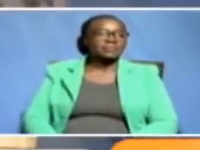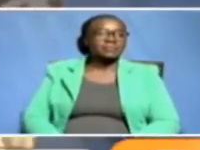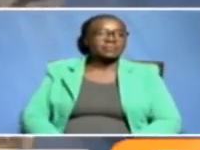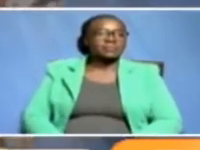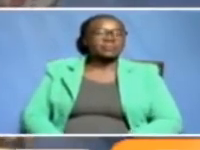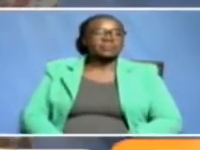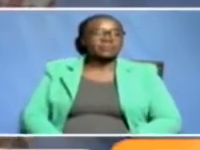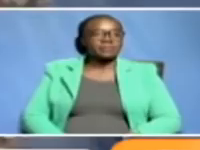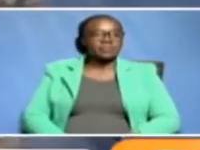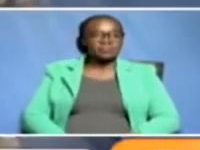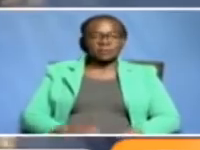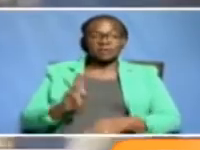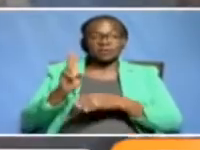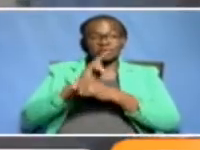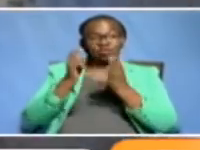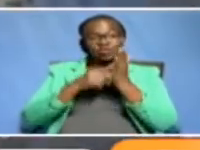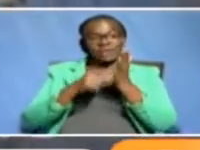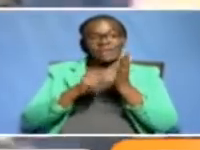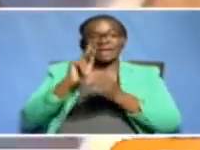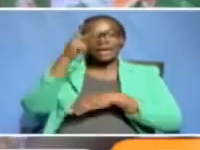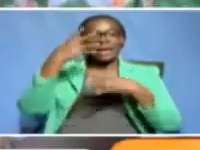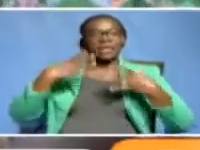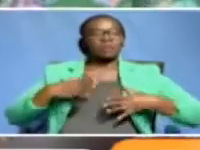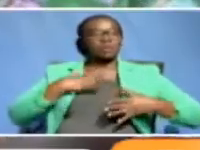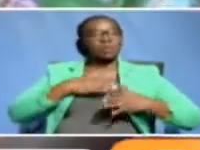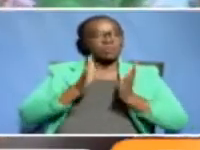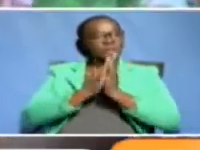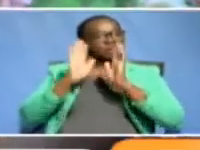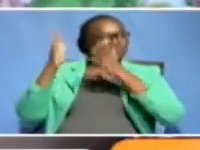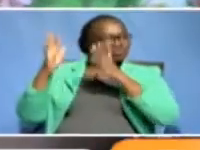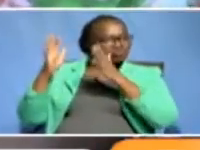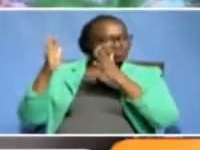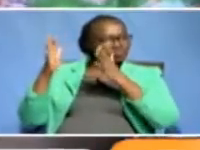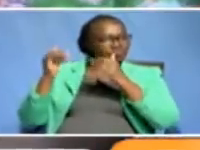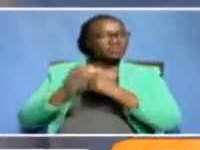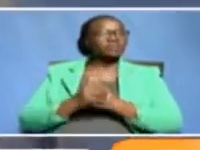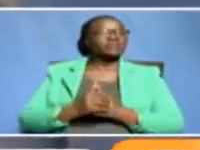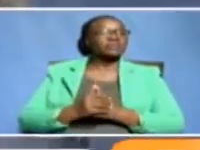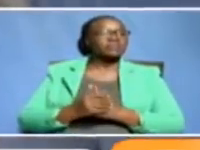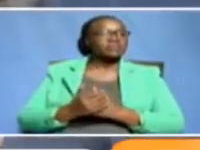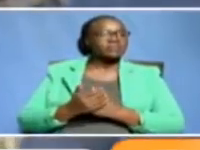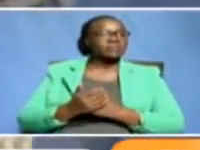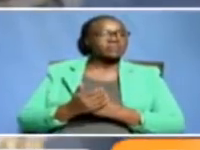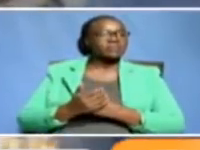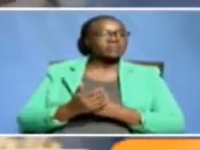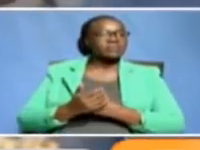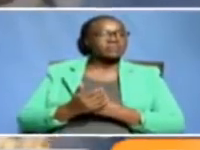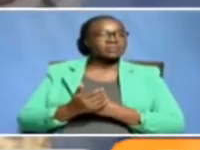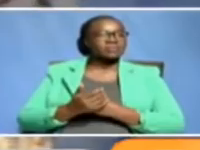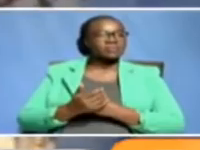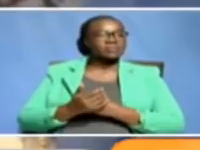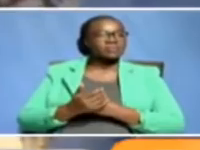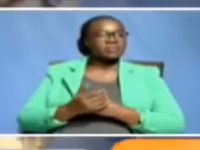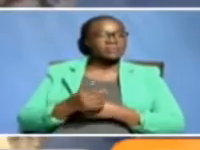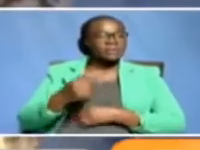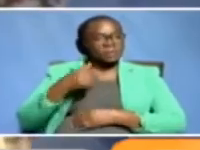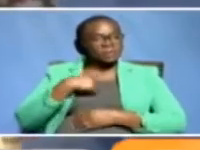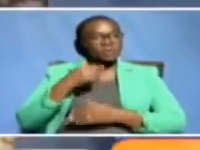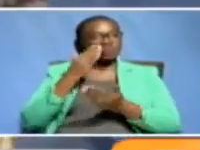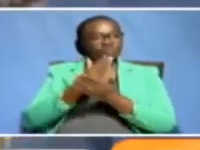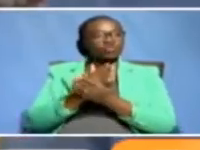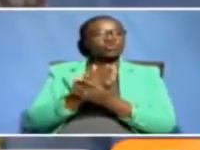Wananchi wote wa Kenya, vigelegele. Hey! Pani na Kenya, ni rafiki wa